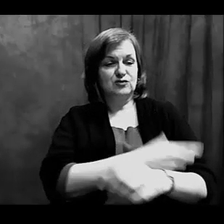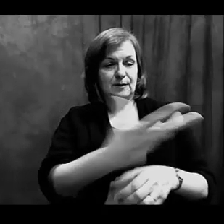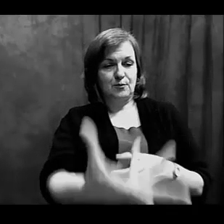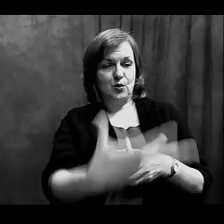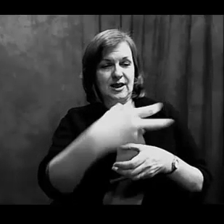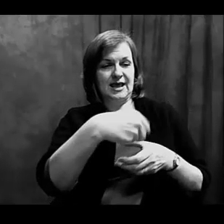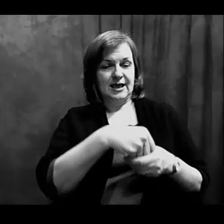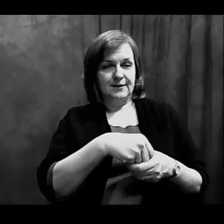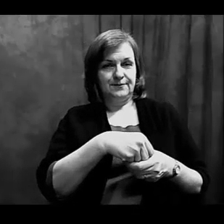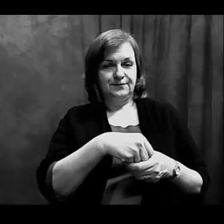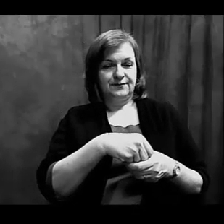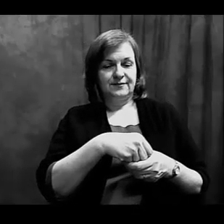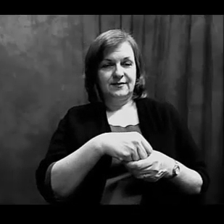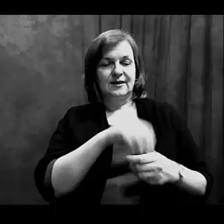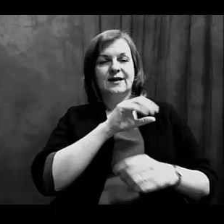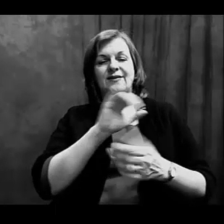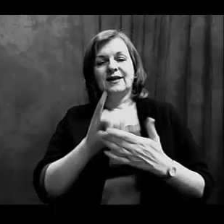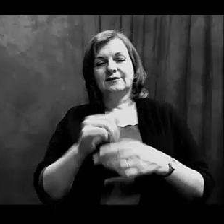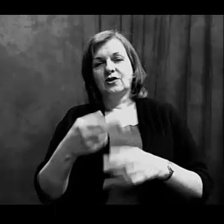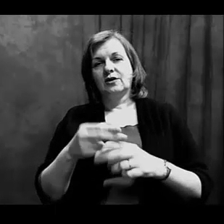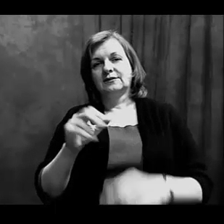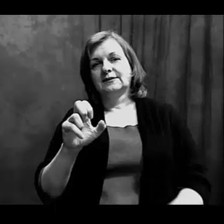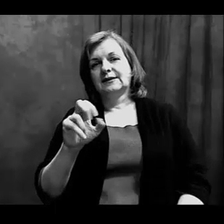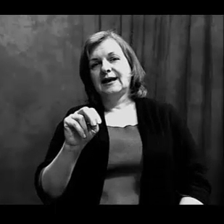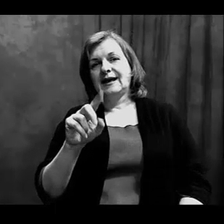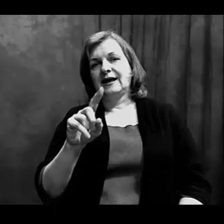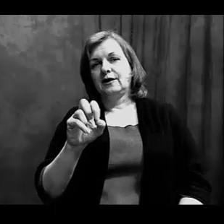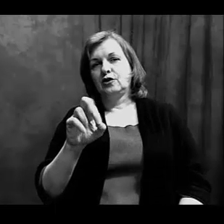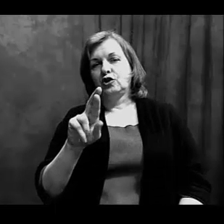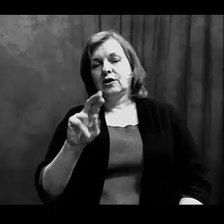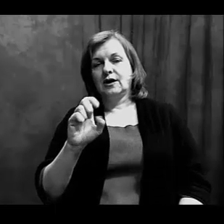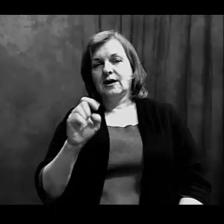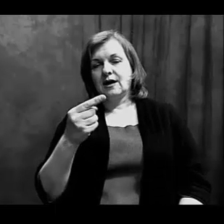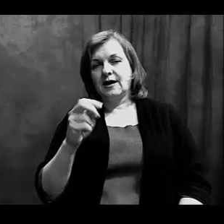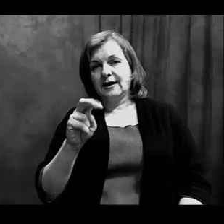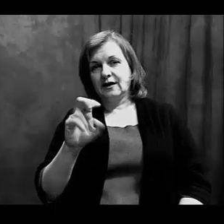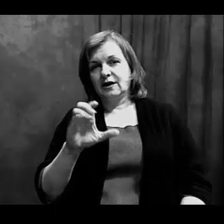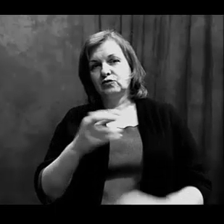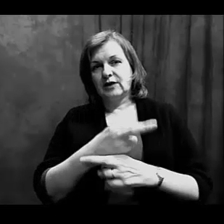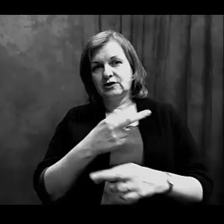in. If we're putting energy in, it is endergonic.